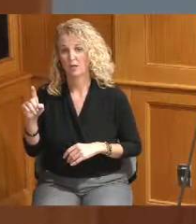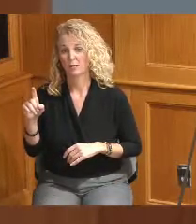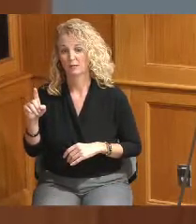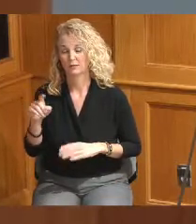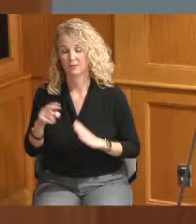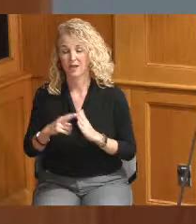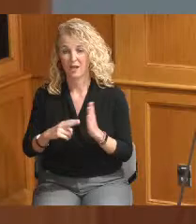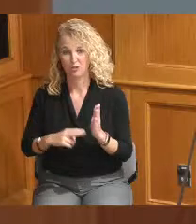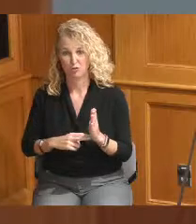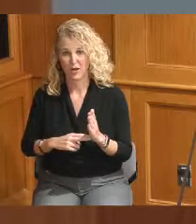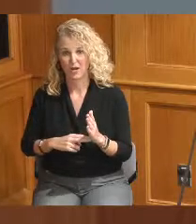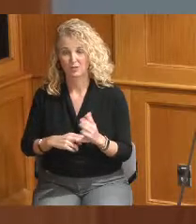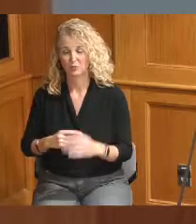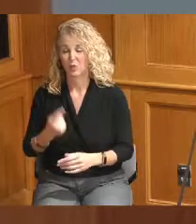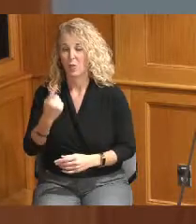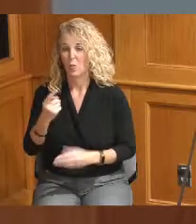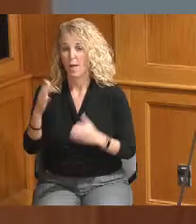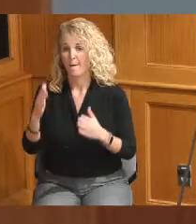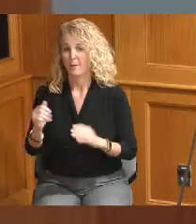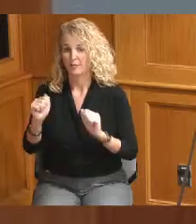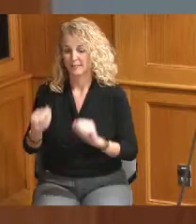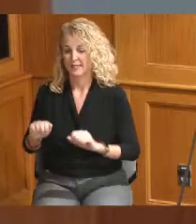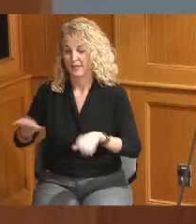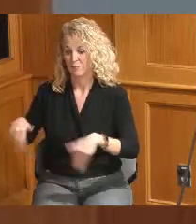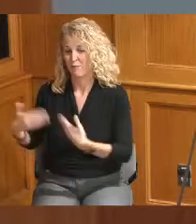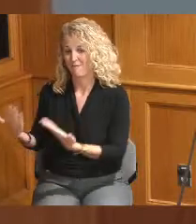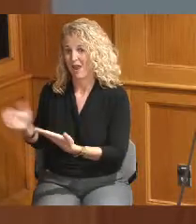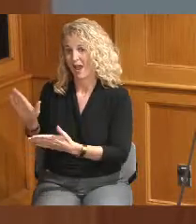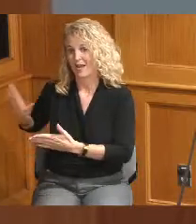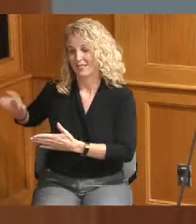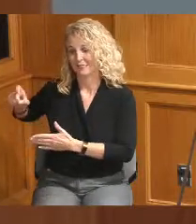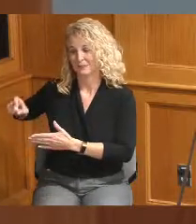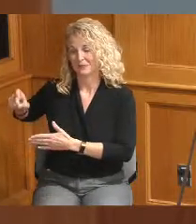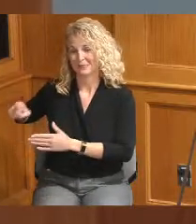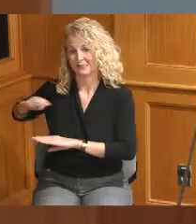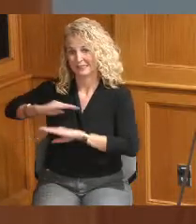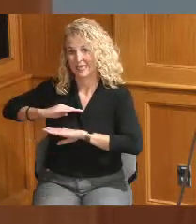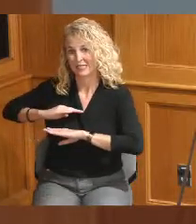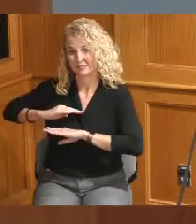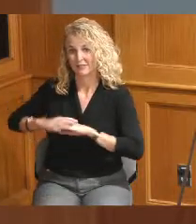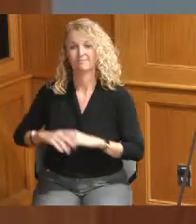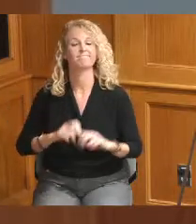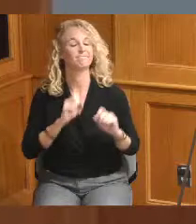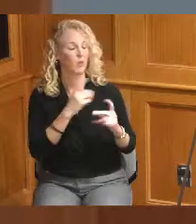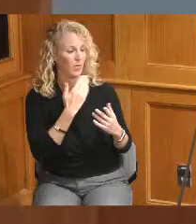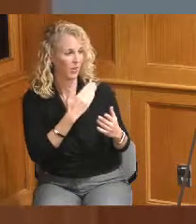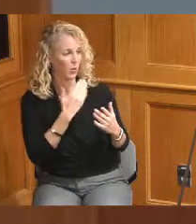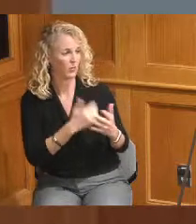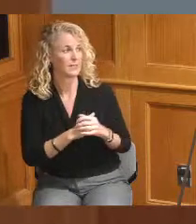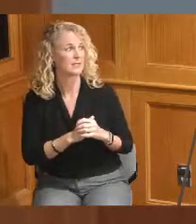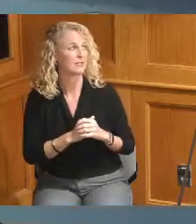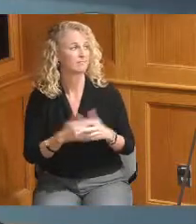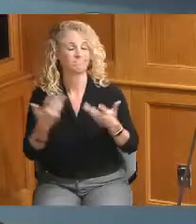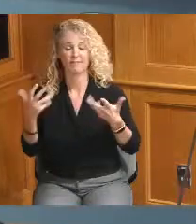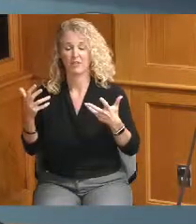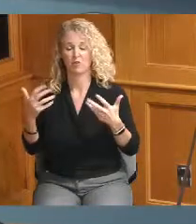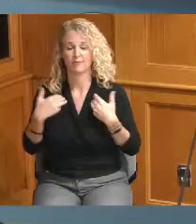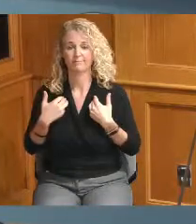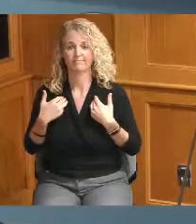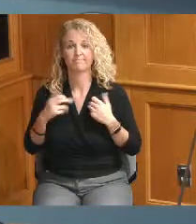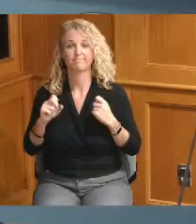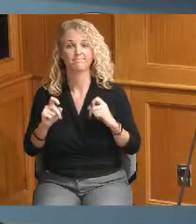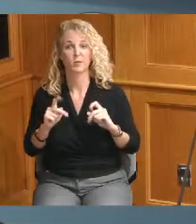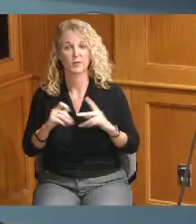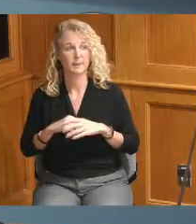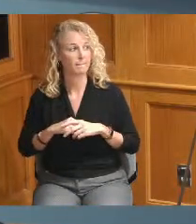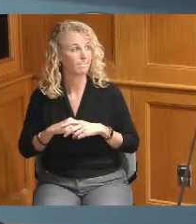could provide that specific need, meet the specific needs of the child. Okay. Thank you so much. That's all I have. Thank